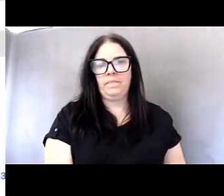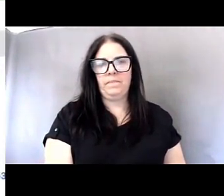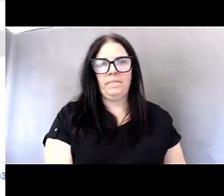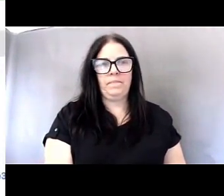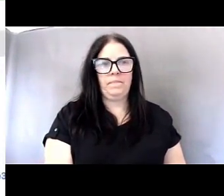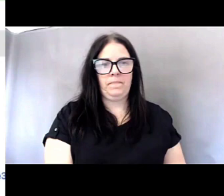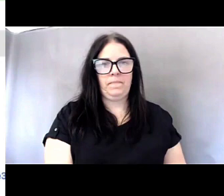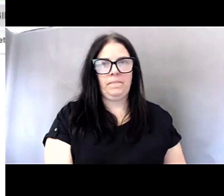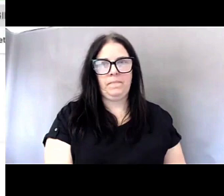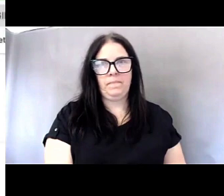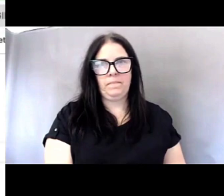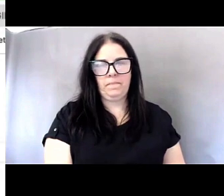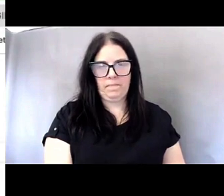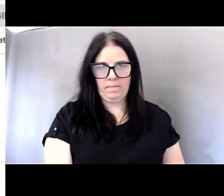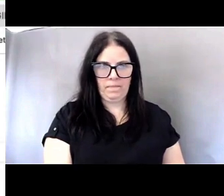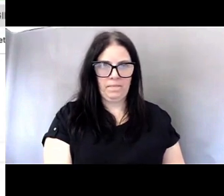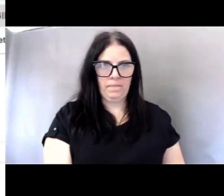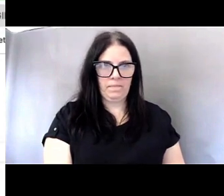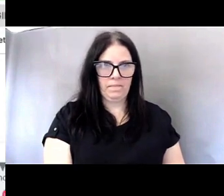Classroom.